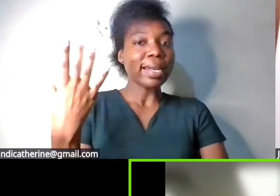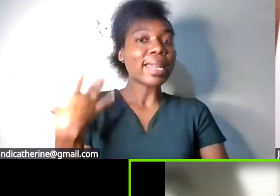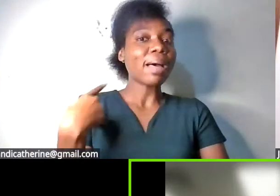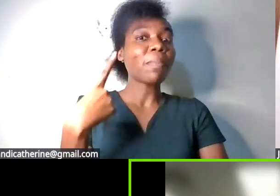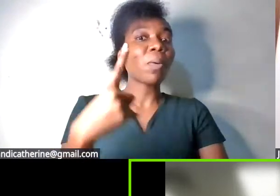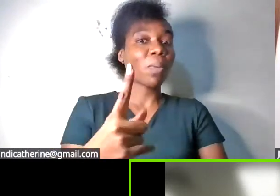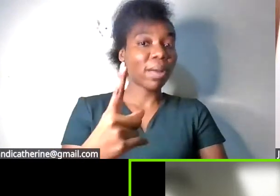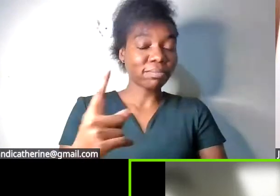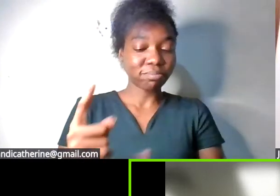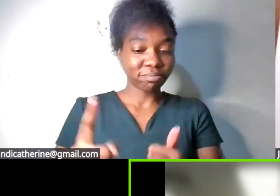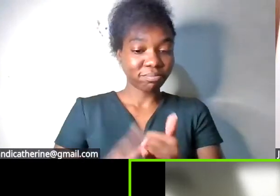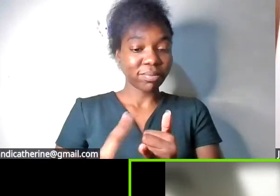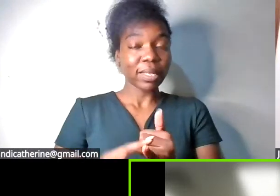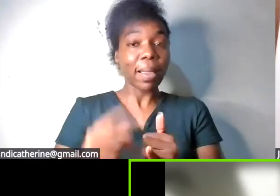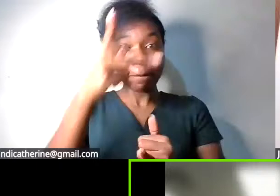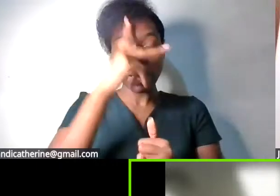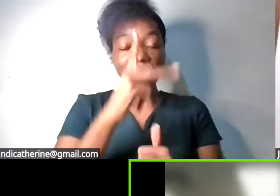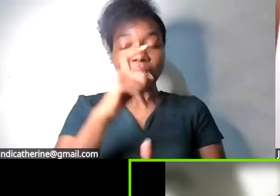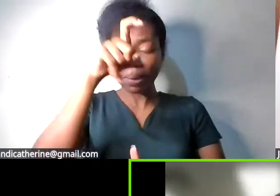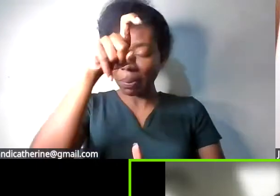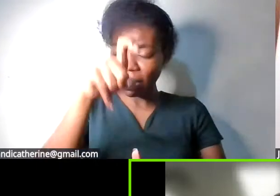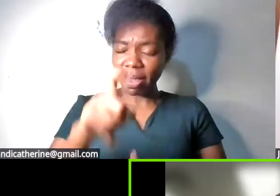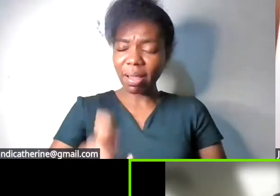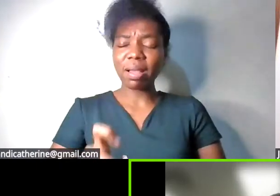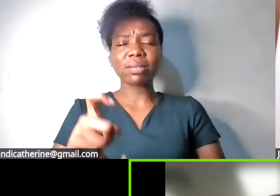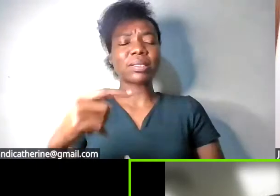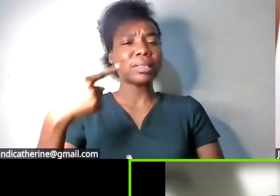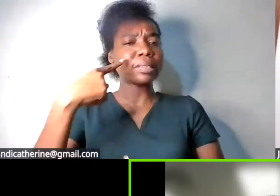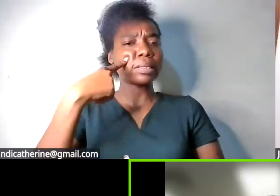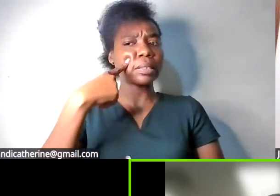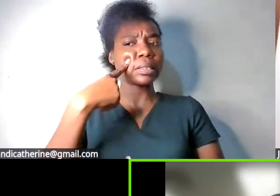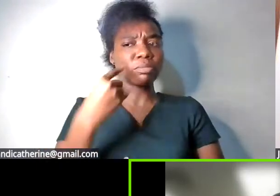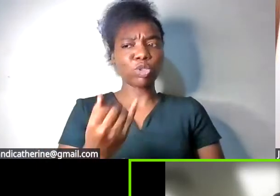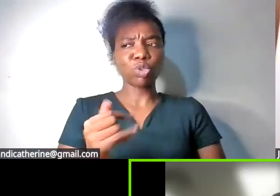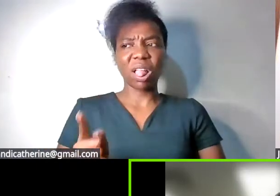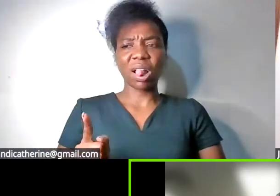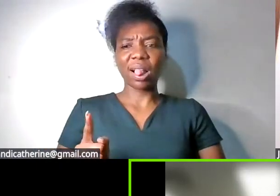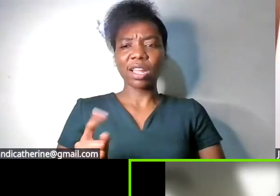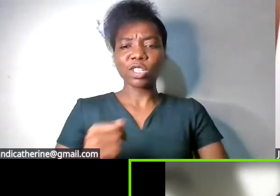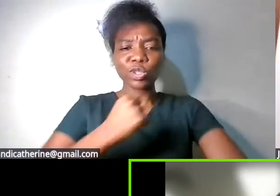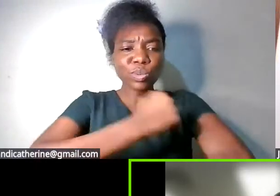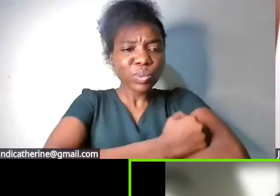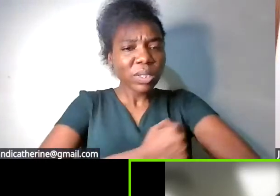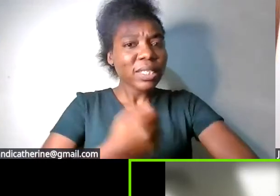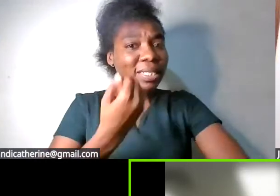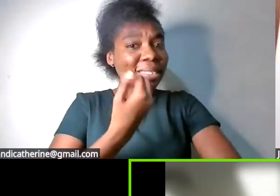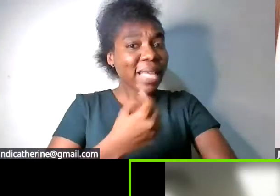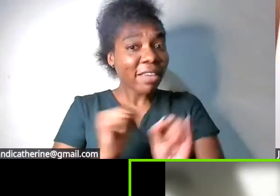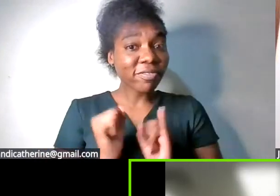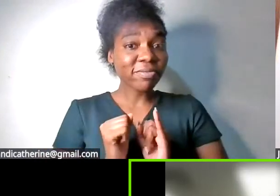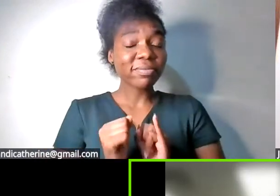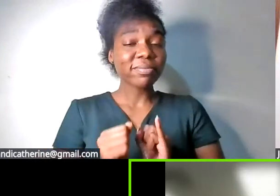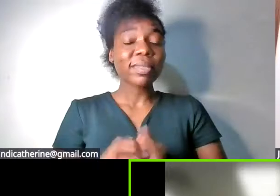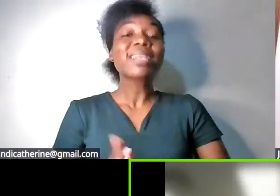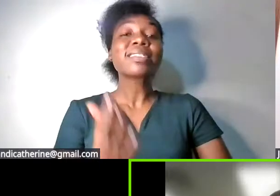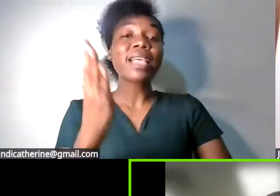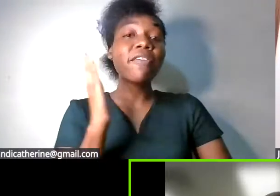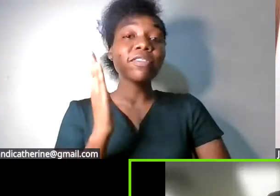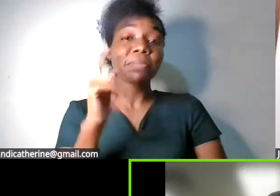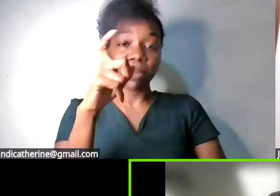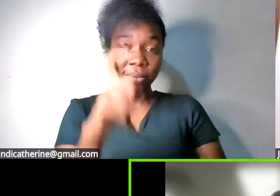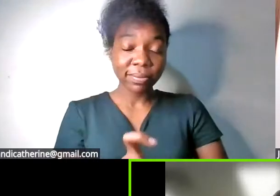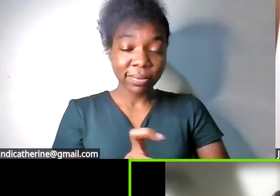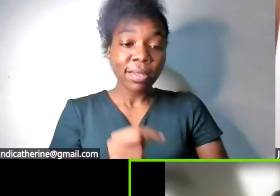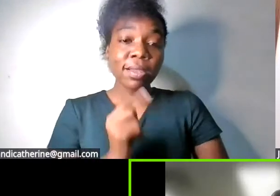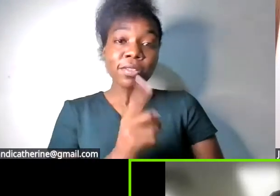should consider is safety, right? So when I talk about safety, what is the value of safety to every parent? It is the